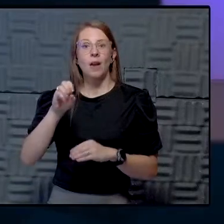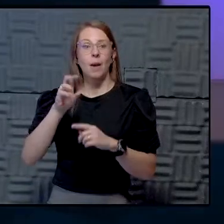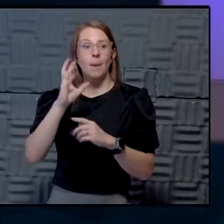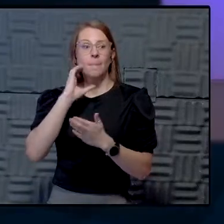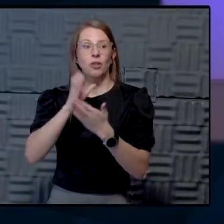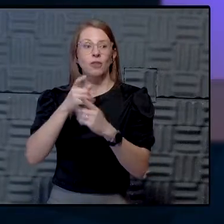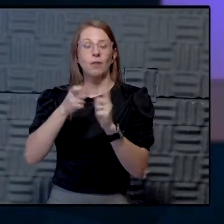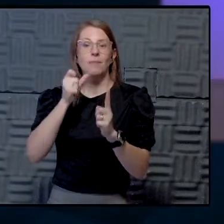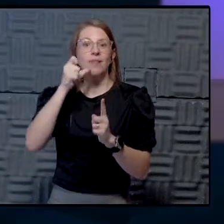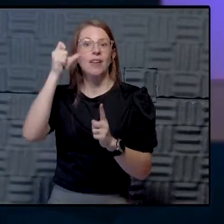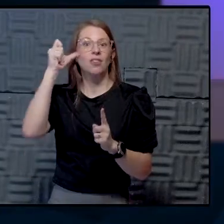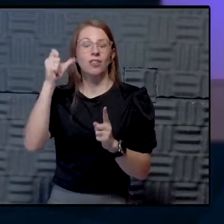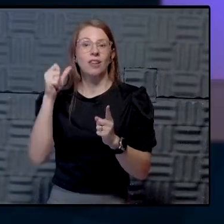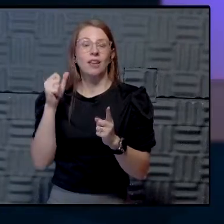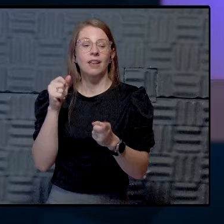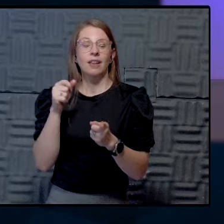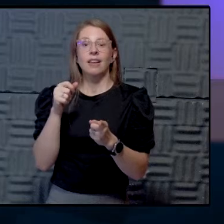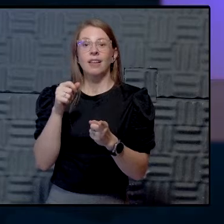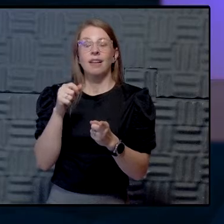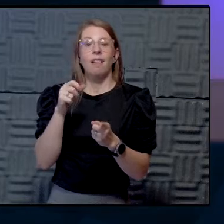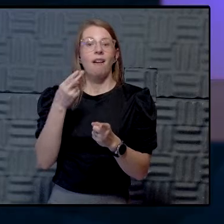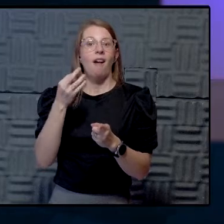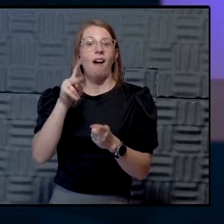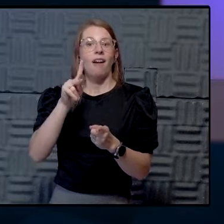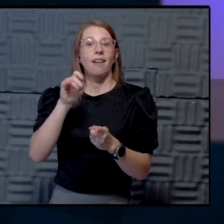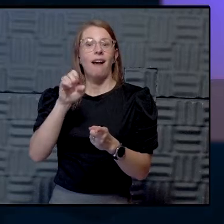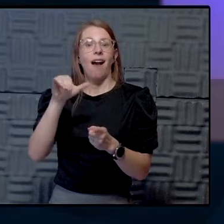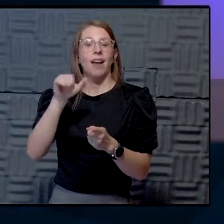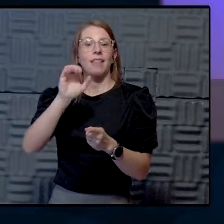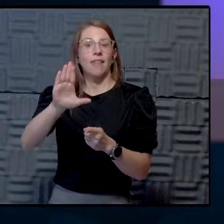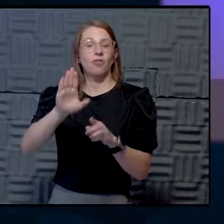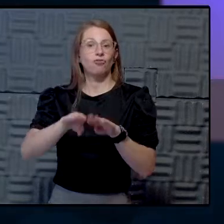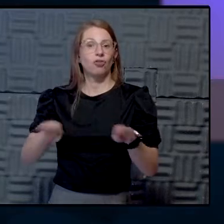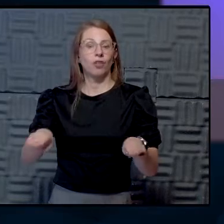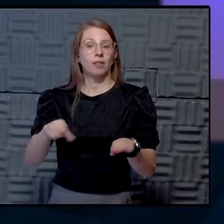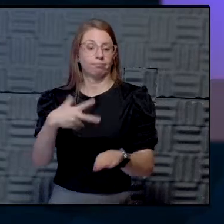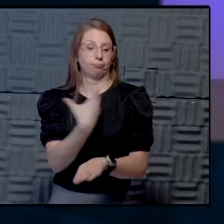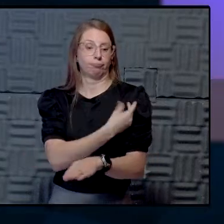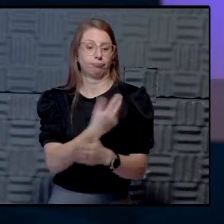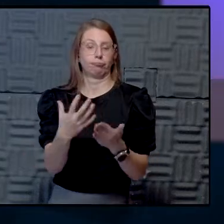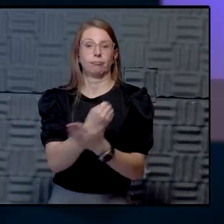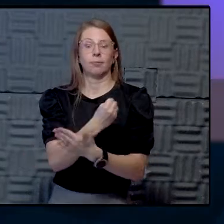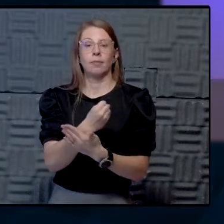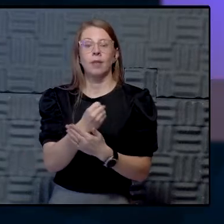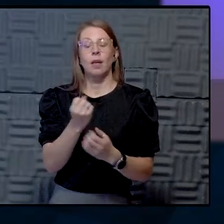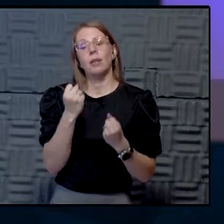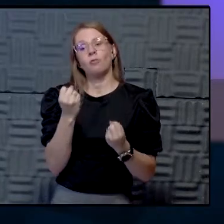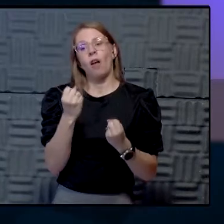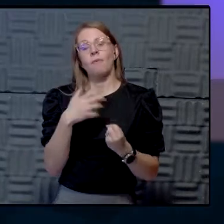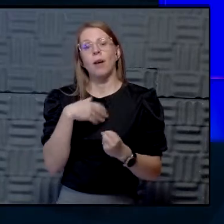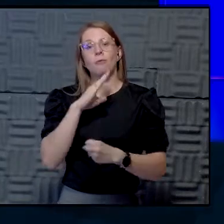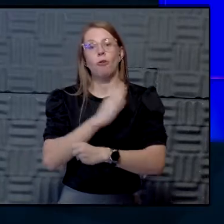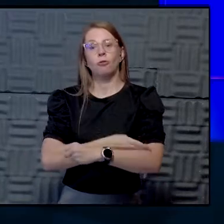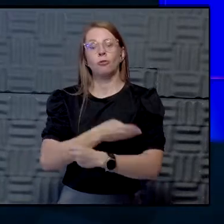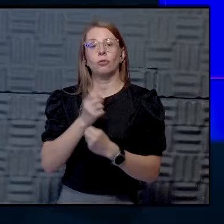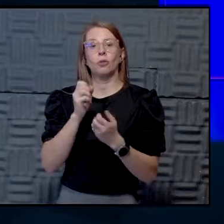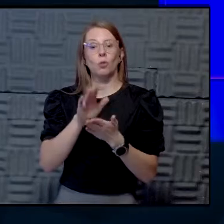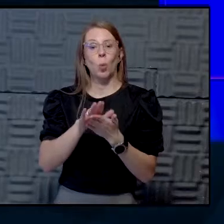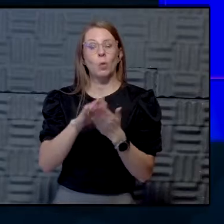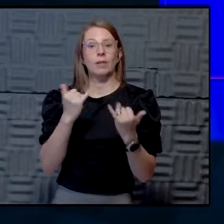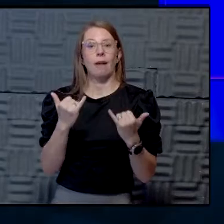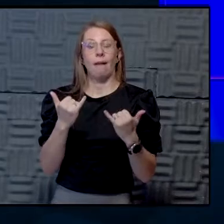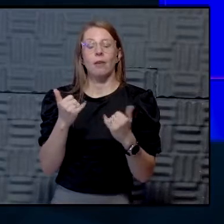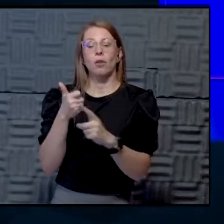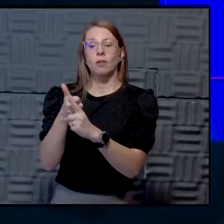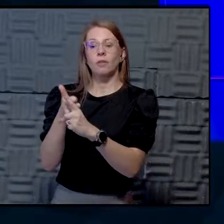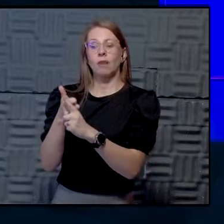weren't part of the program, this is Hawkeye's children getting their vaccines. And I would like to say, too, on the way, I had to drive my daughter to school today, and on the way to